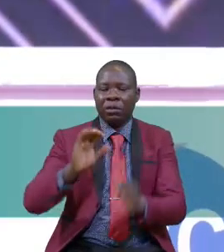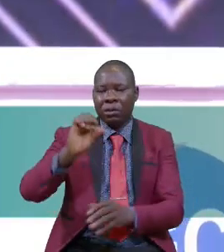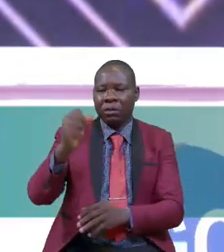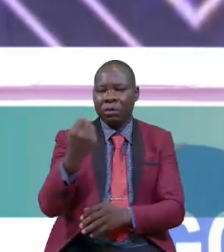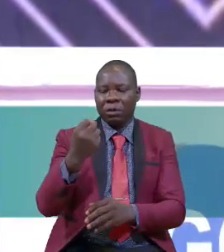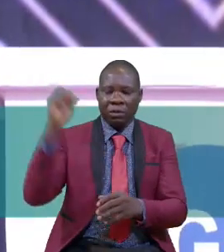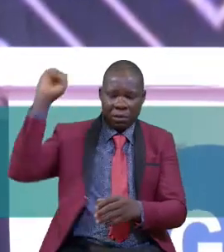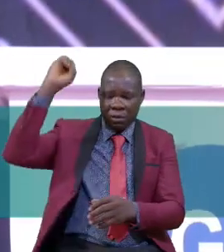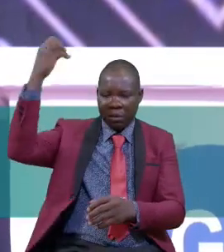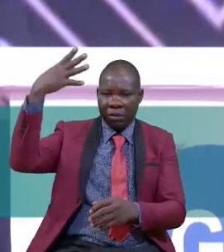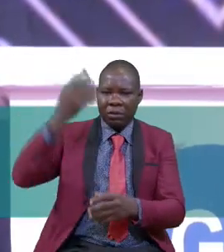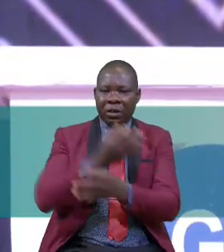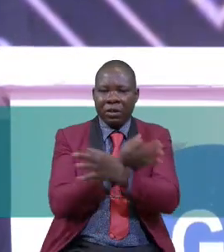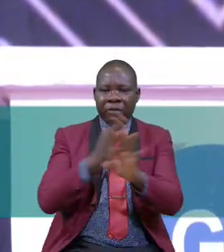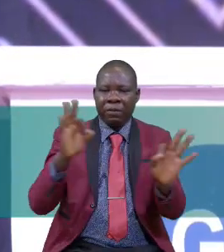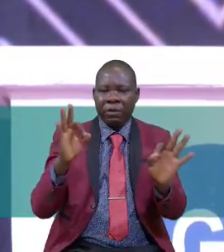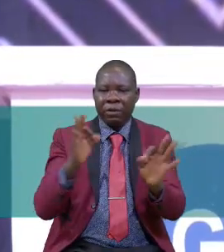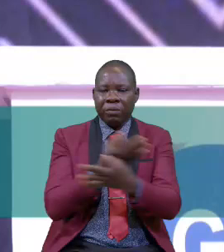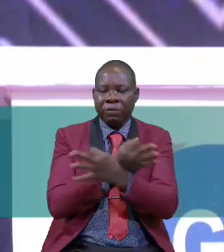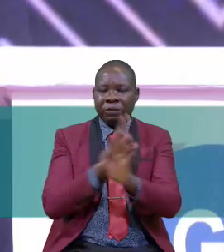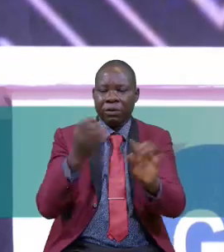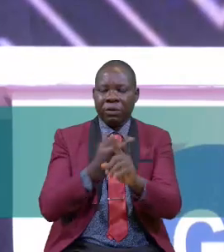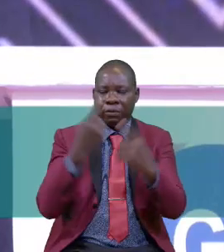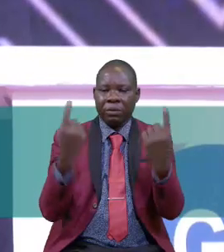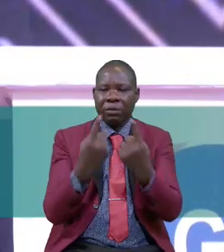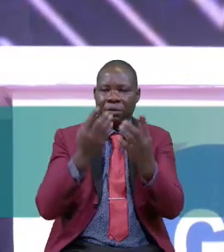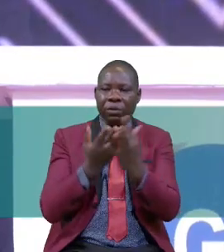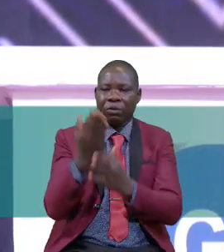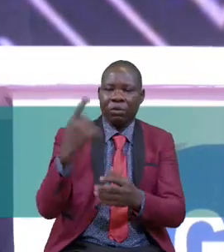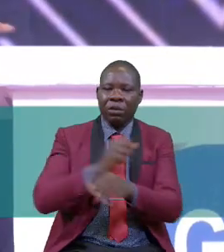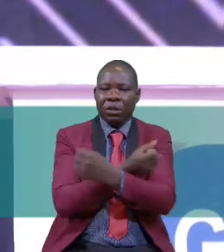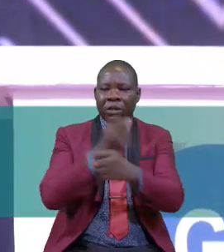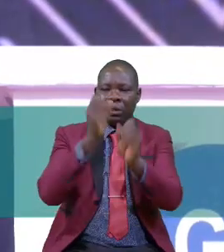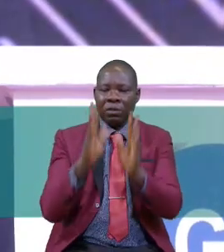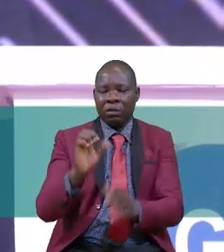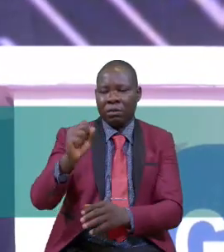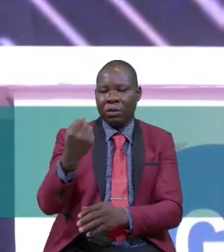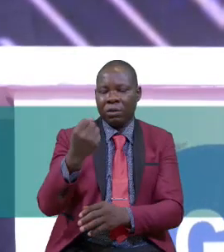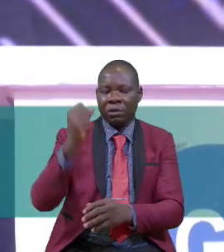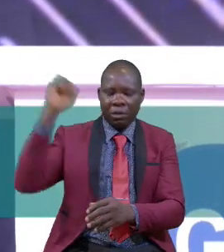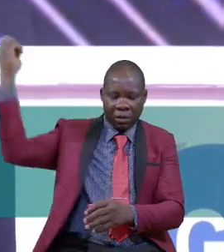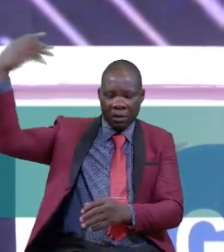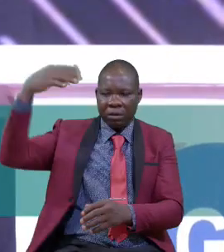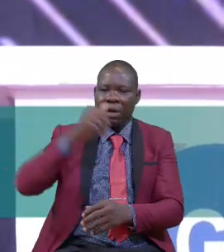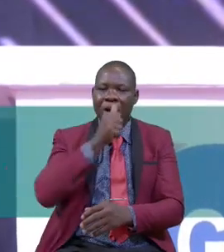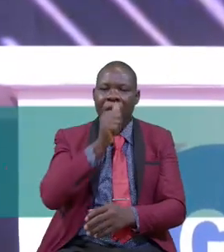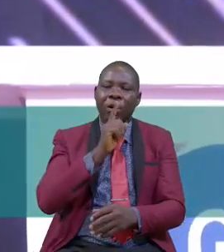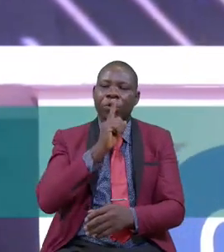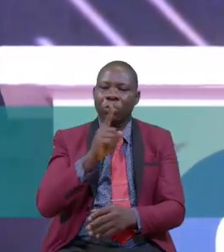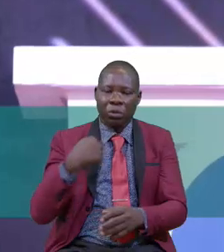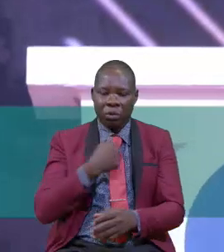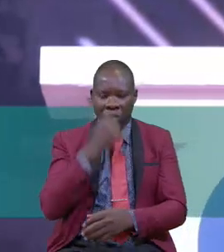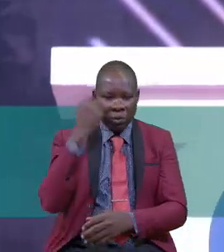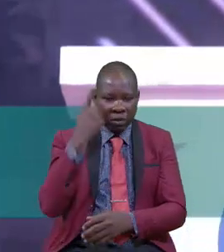Freedom from sin through the Savior's grace. I'm sure you understand. There were people that